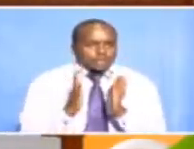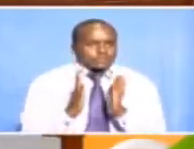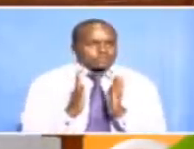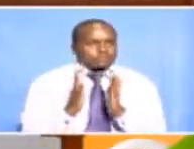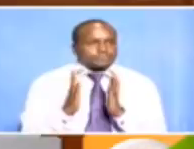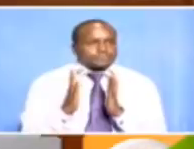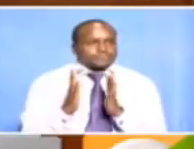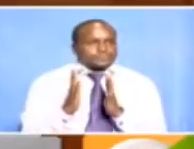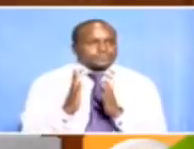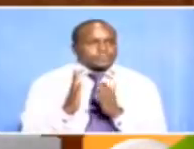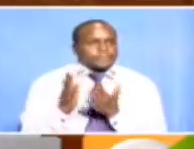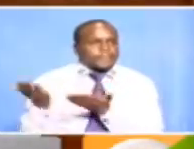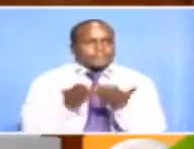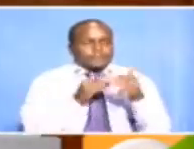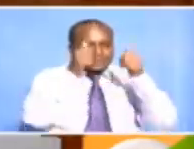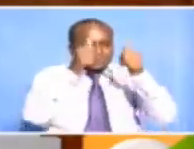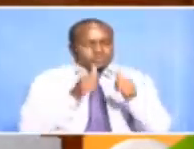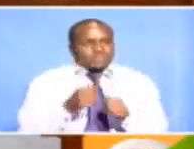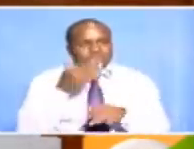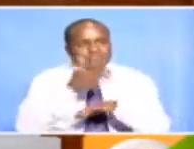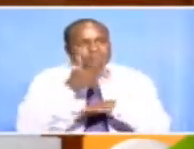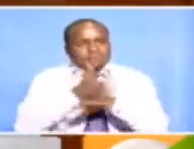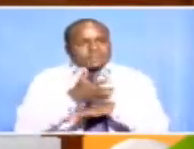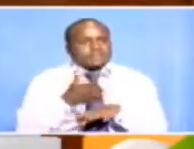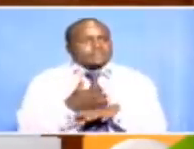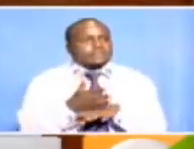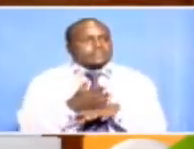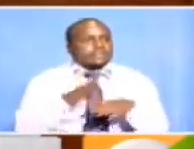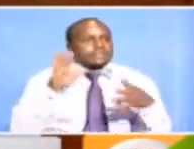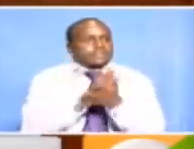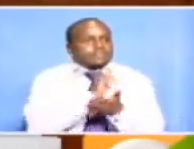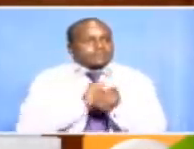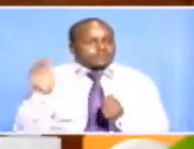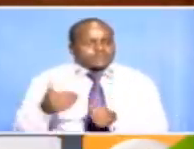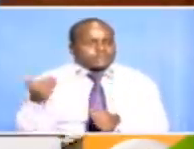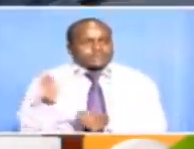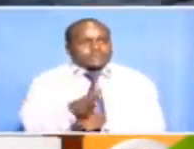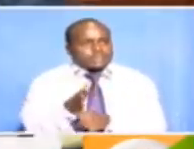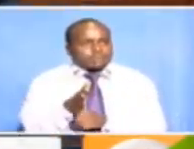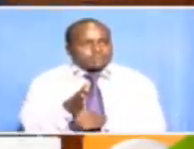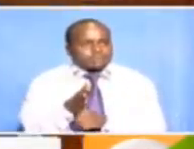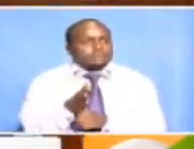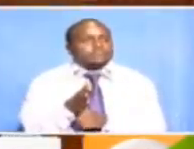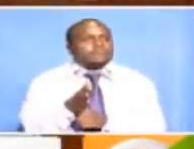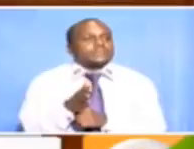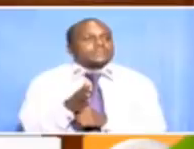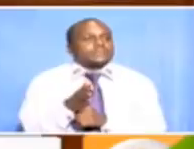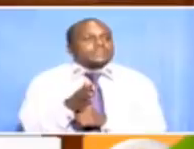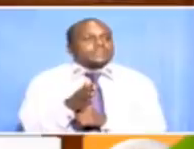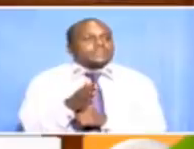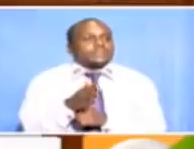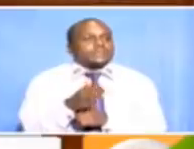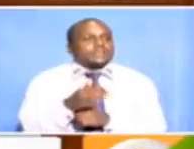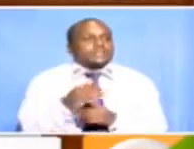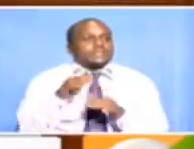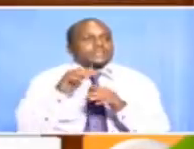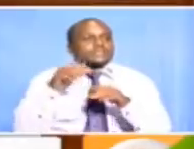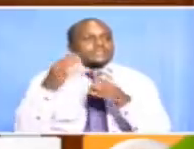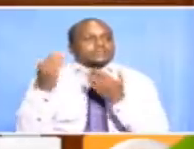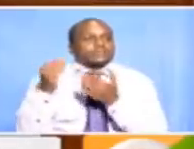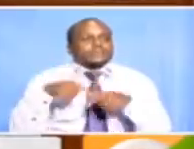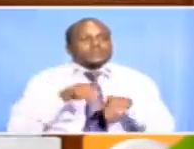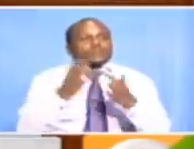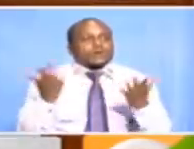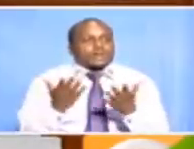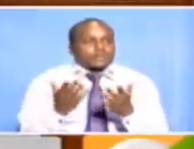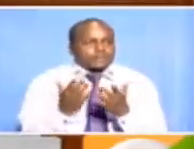wanaleta notice za ukshenzi. Wanabomua slums, wanabomolea maskini, wanaspect slums yende wapi. Kama ni mambo